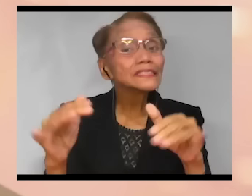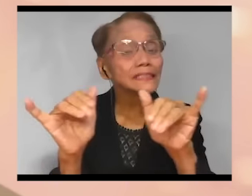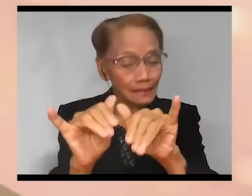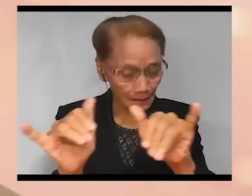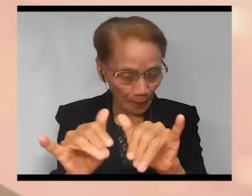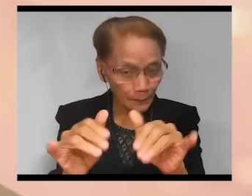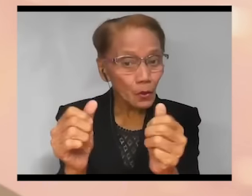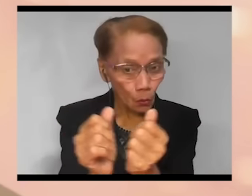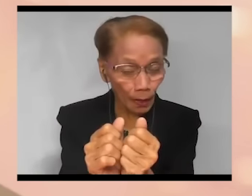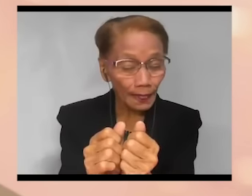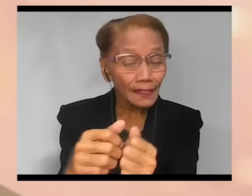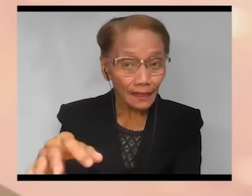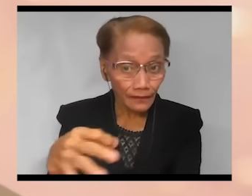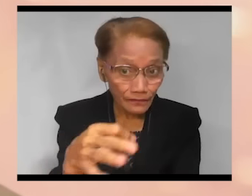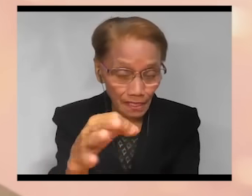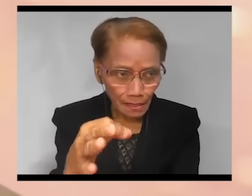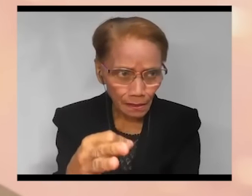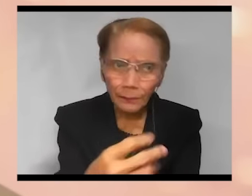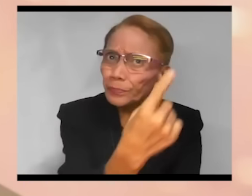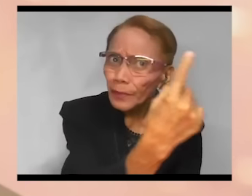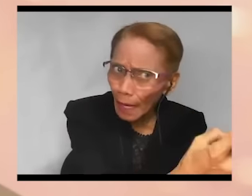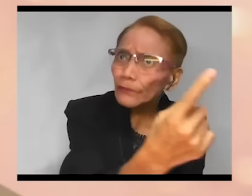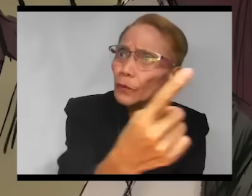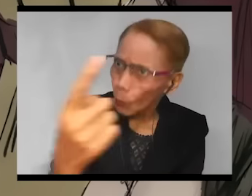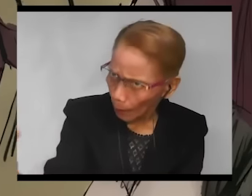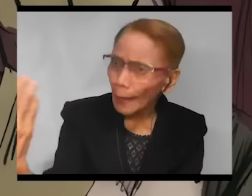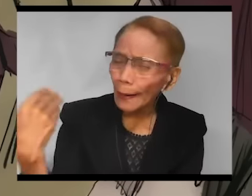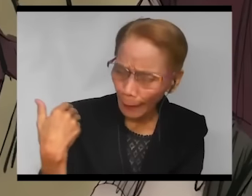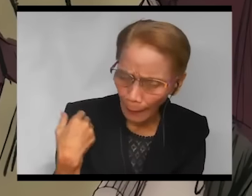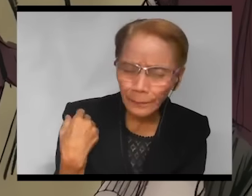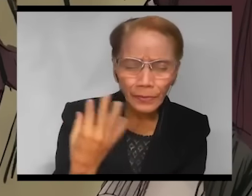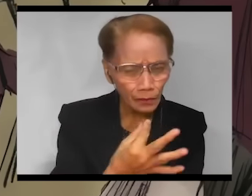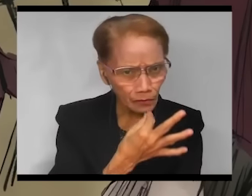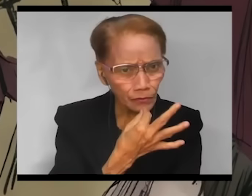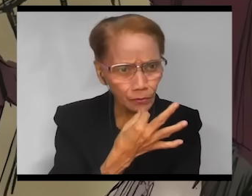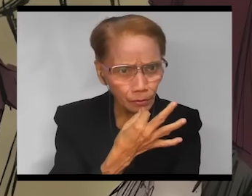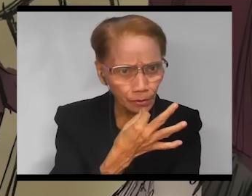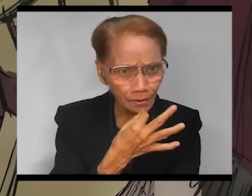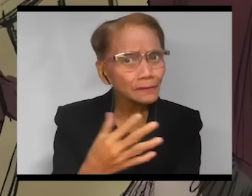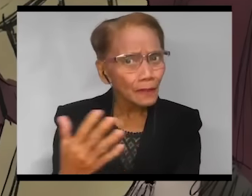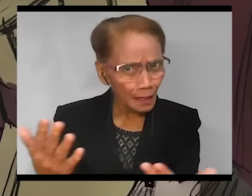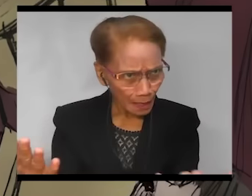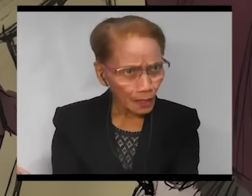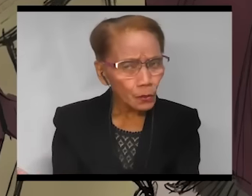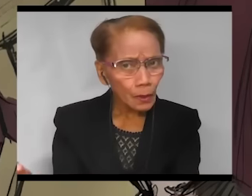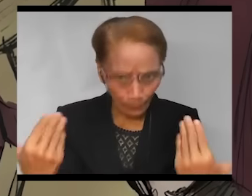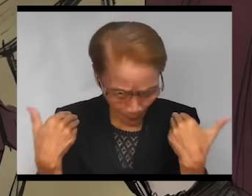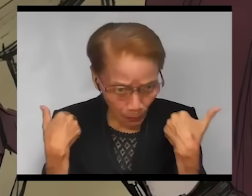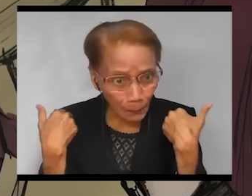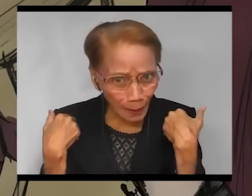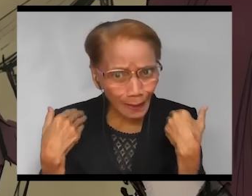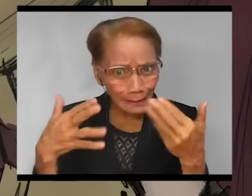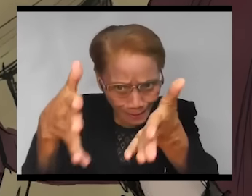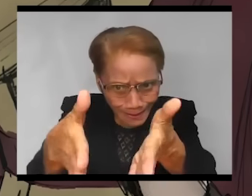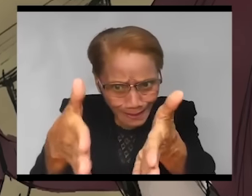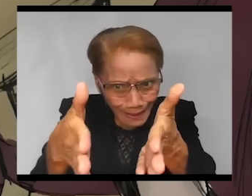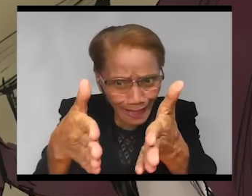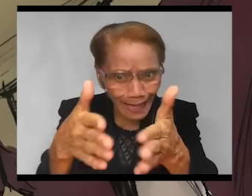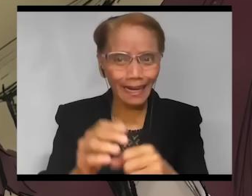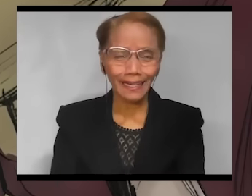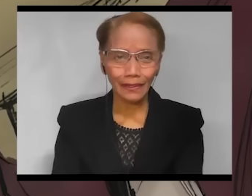fish. Everyone had food, and there was something left to